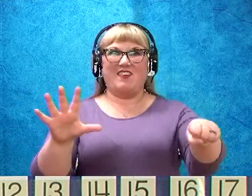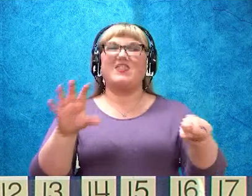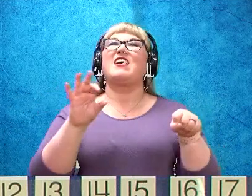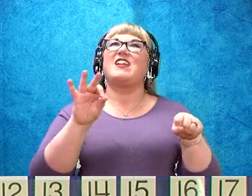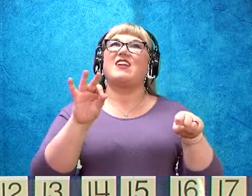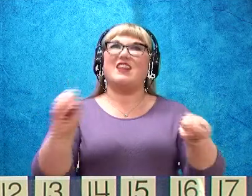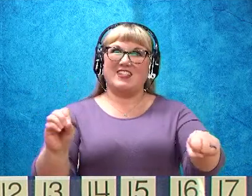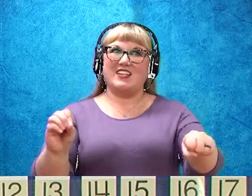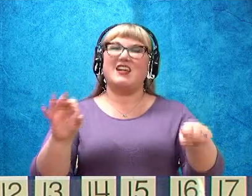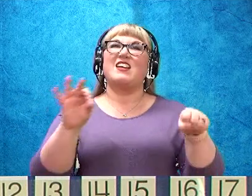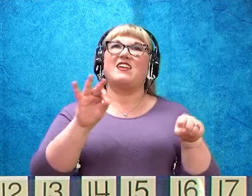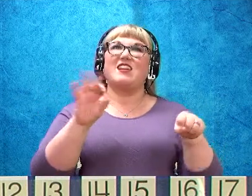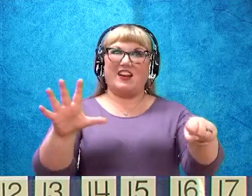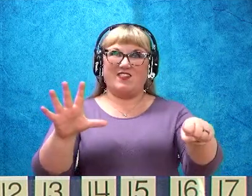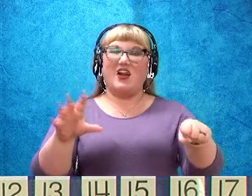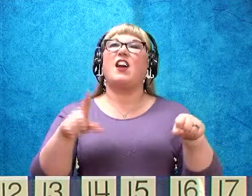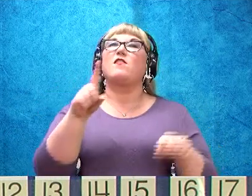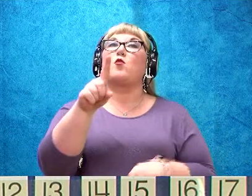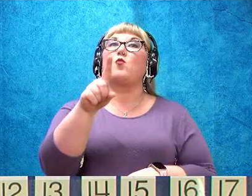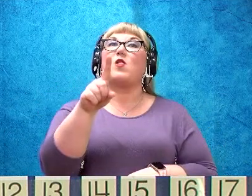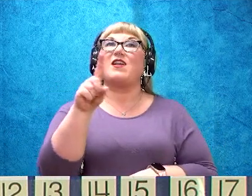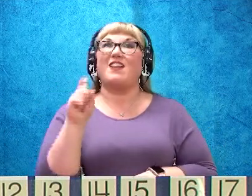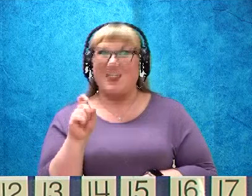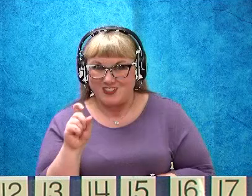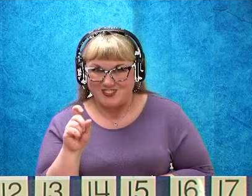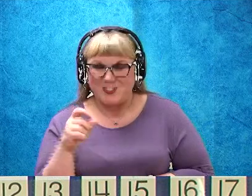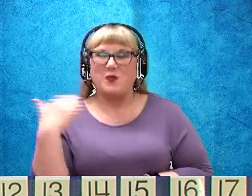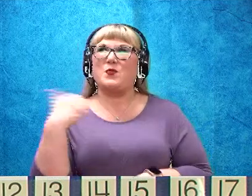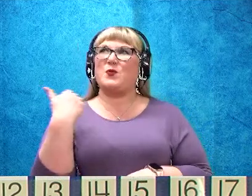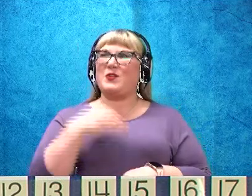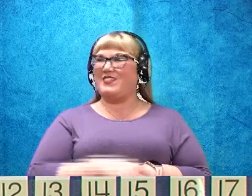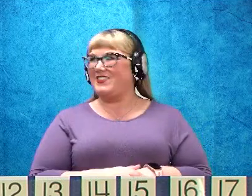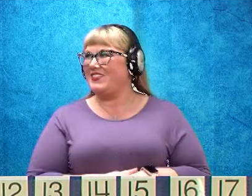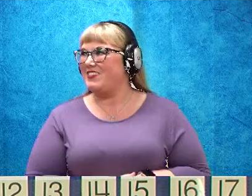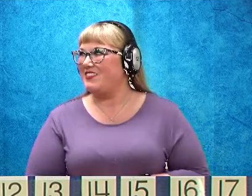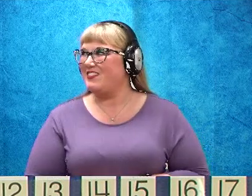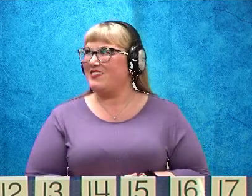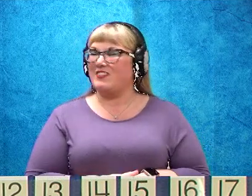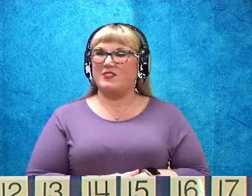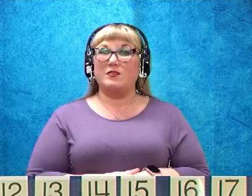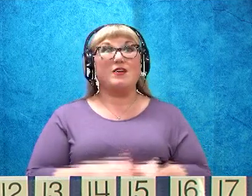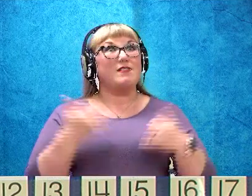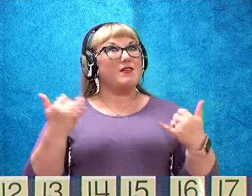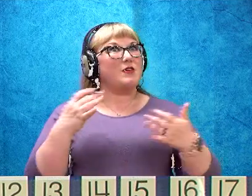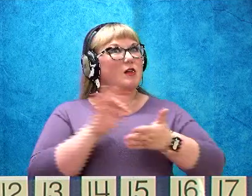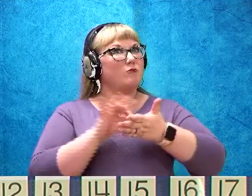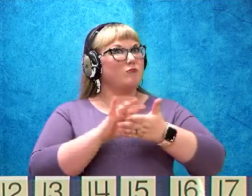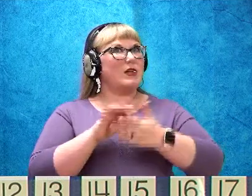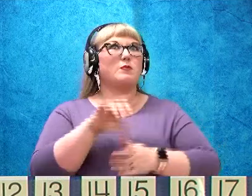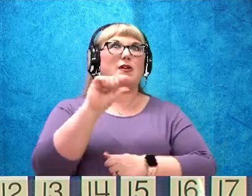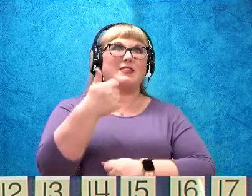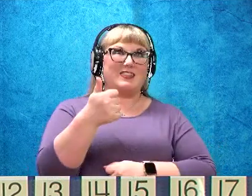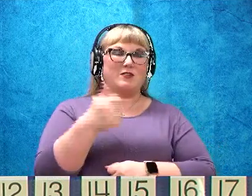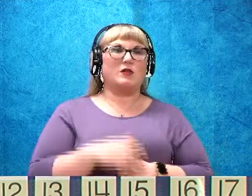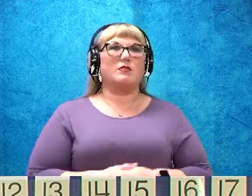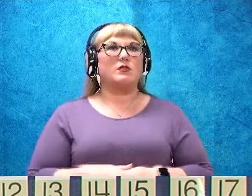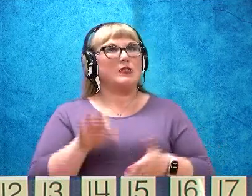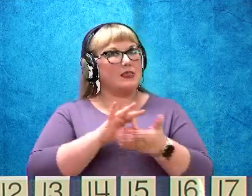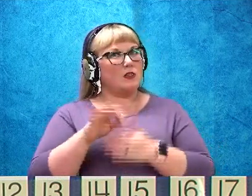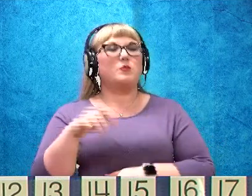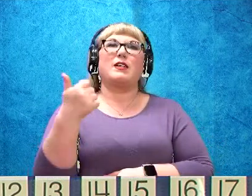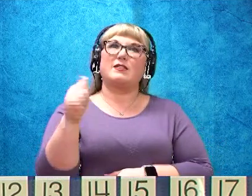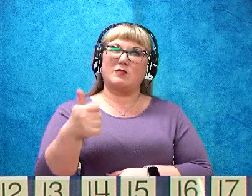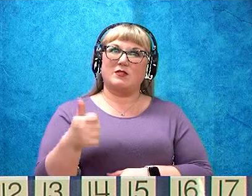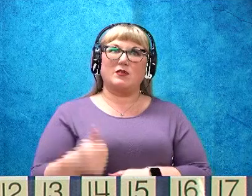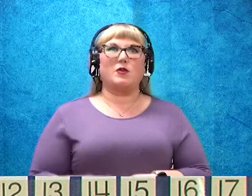85, 90, 95, 100. Okay, now we're going to count by tens. And when we count by